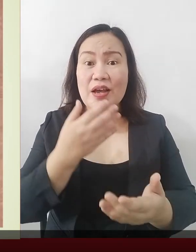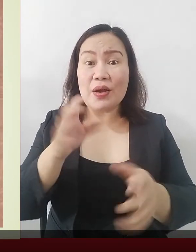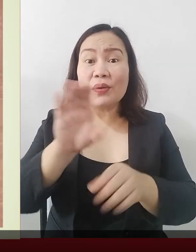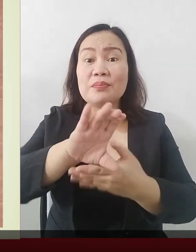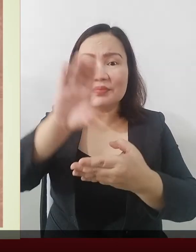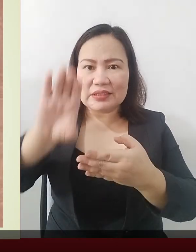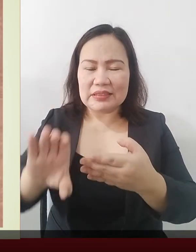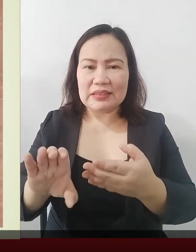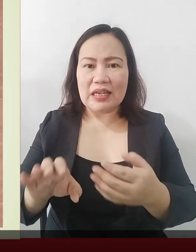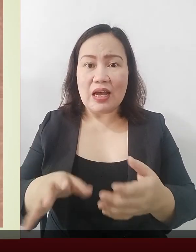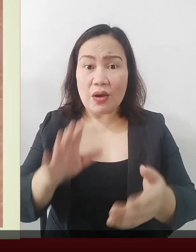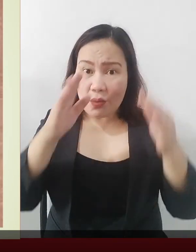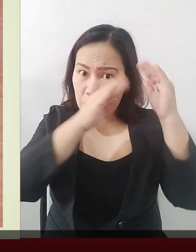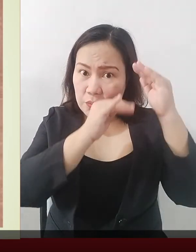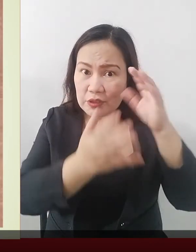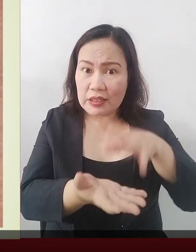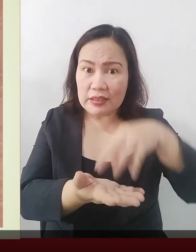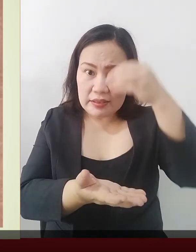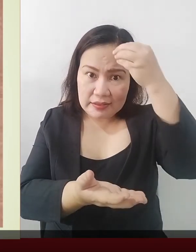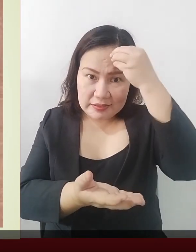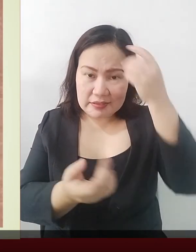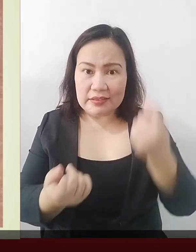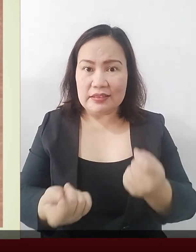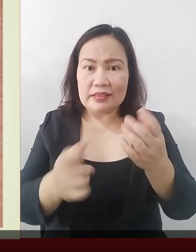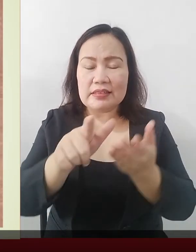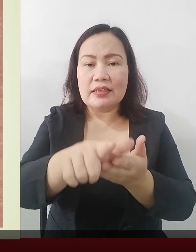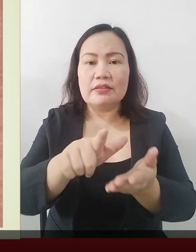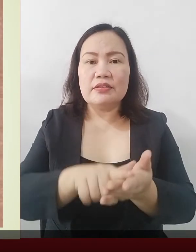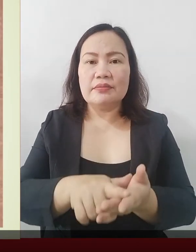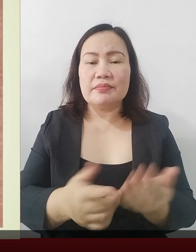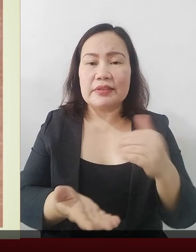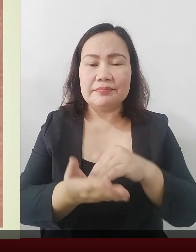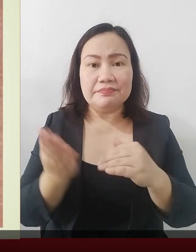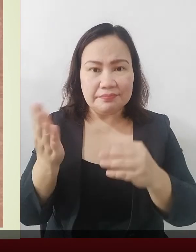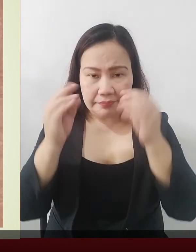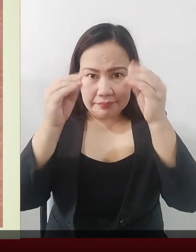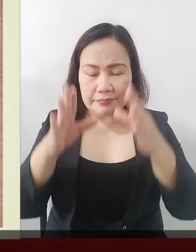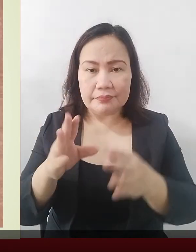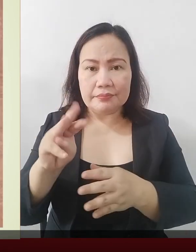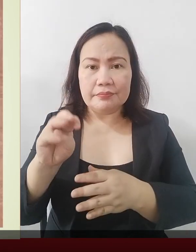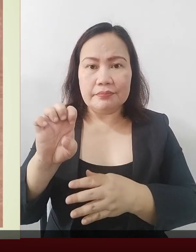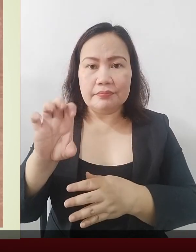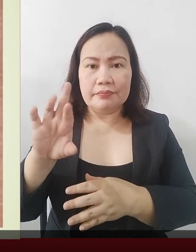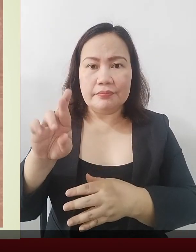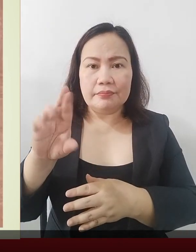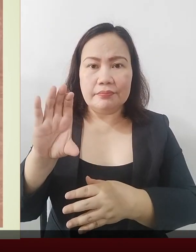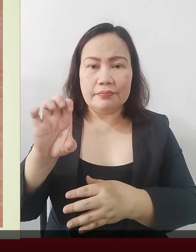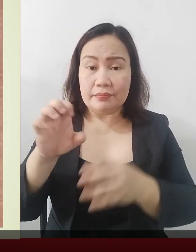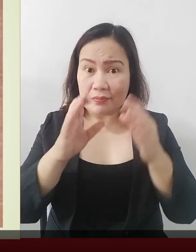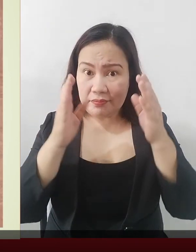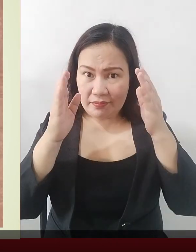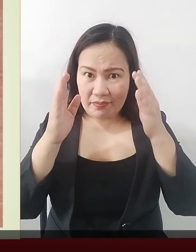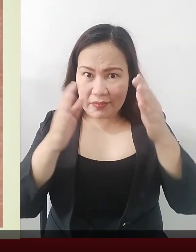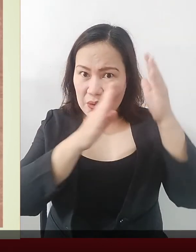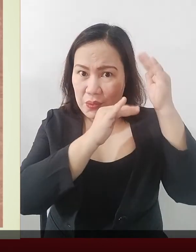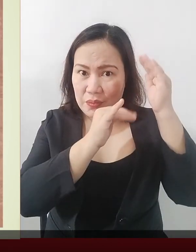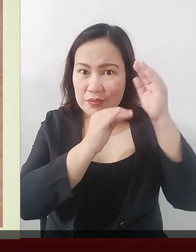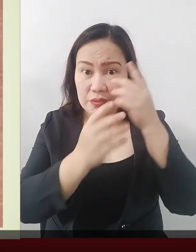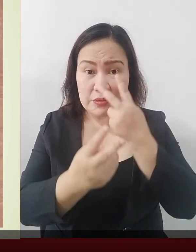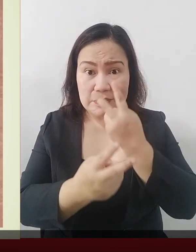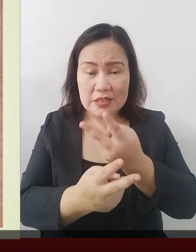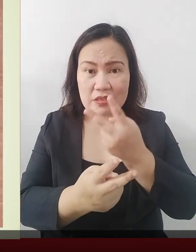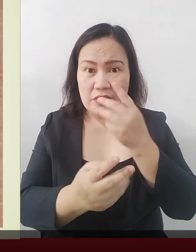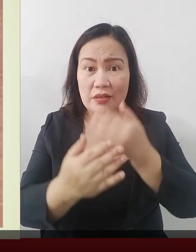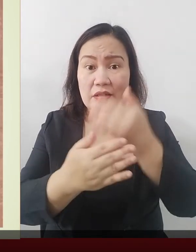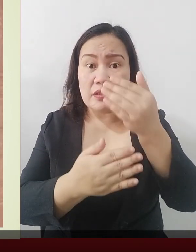for today. I hope you learned something from this lesson. Again, this is Teacher Mercy. I hope to see you again